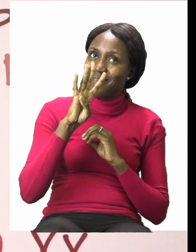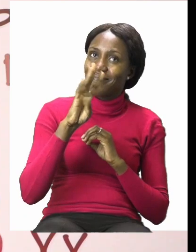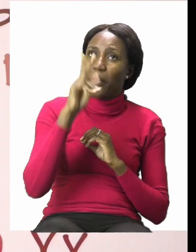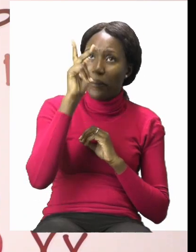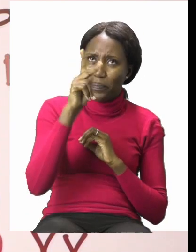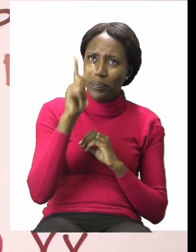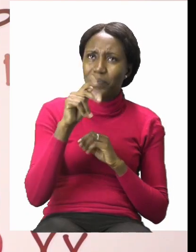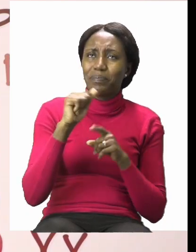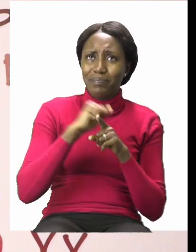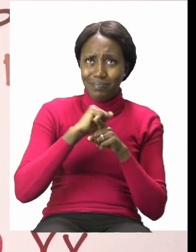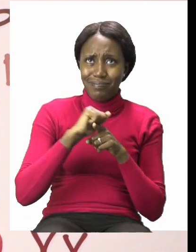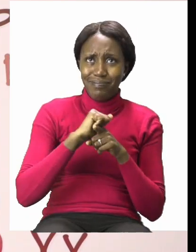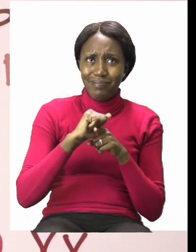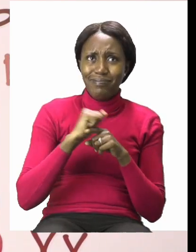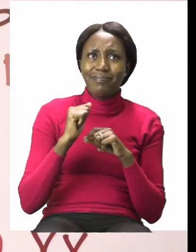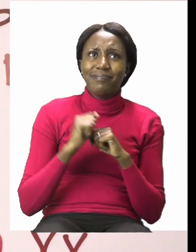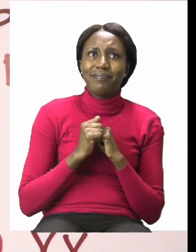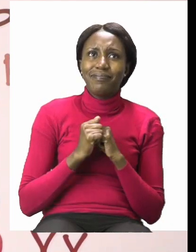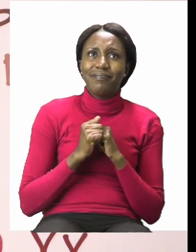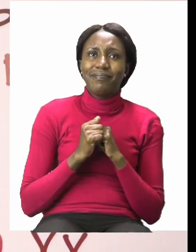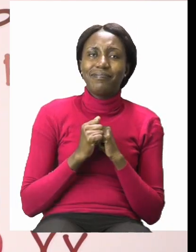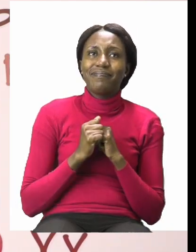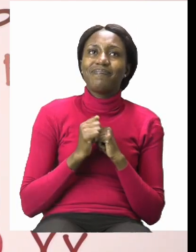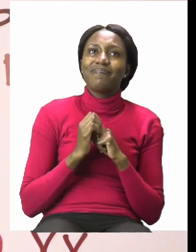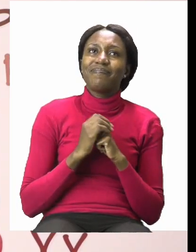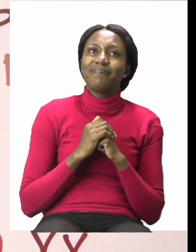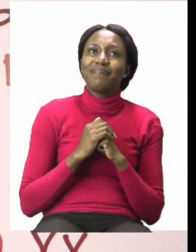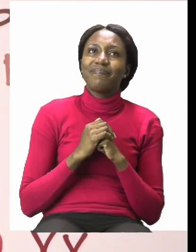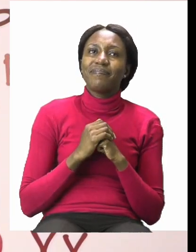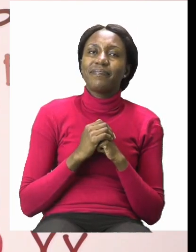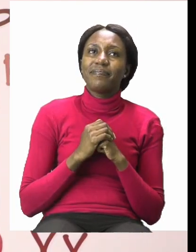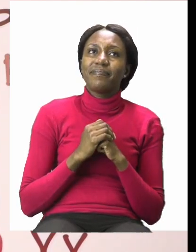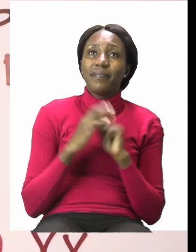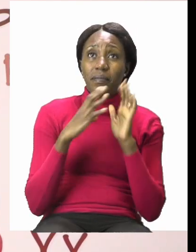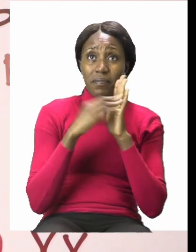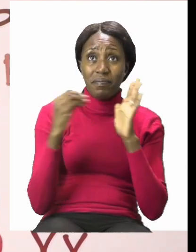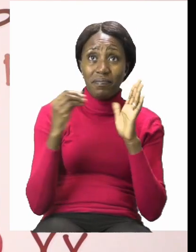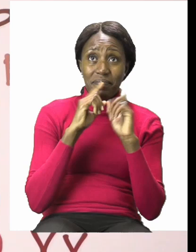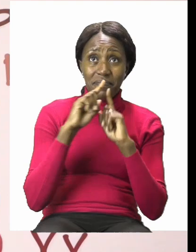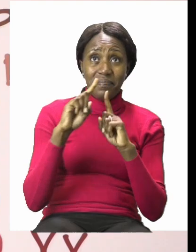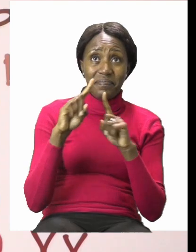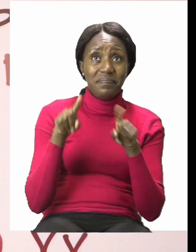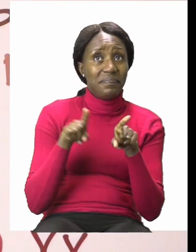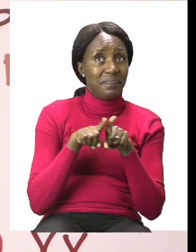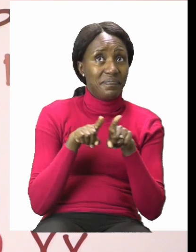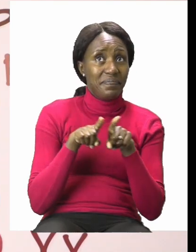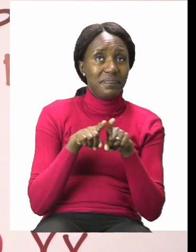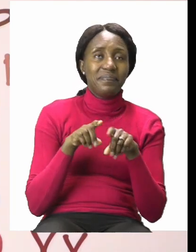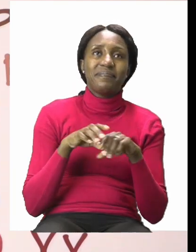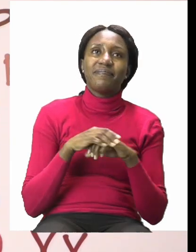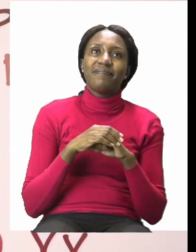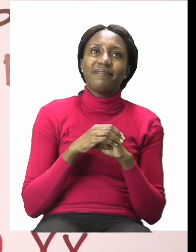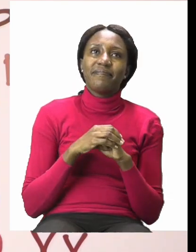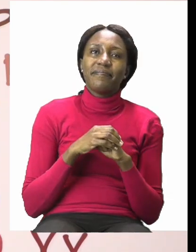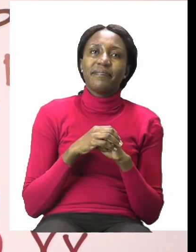with our finger. Take your finger, and then we're going to say from the top line,